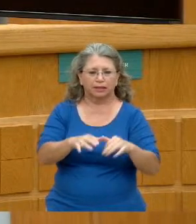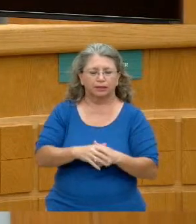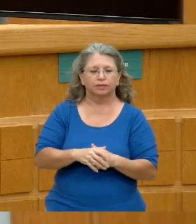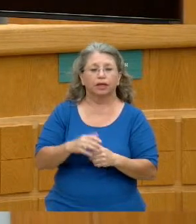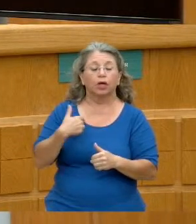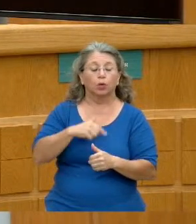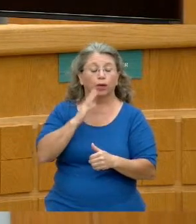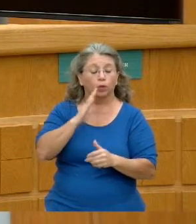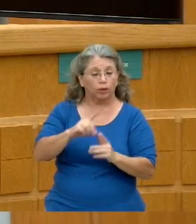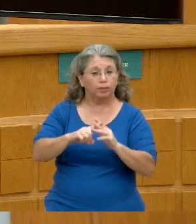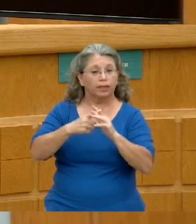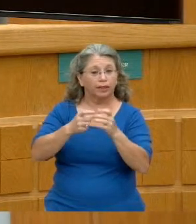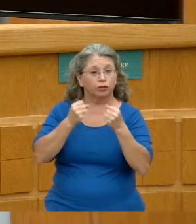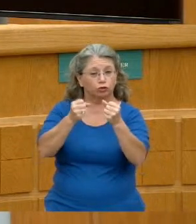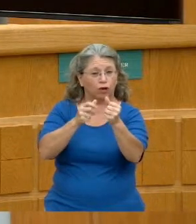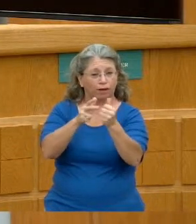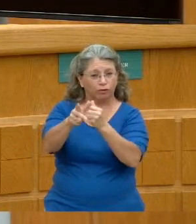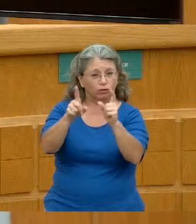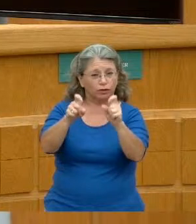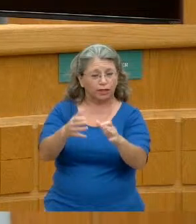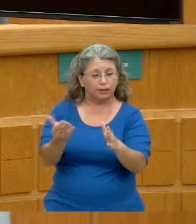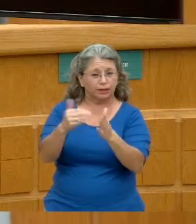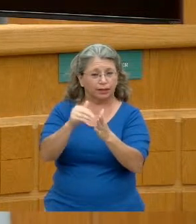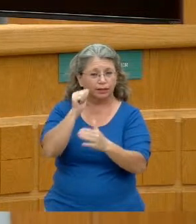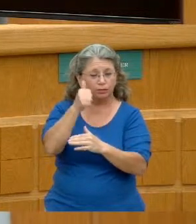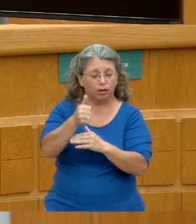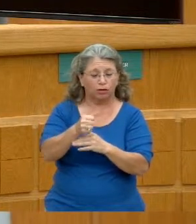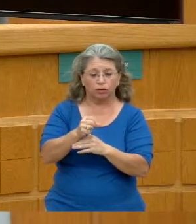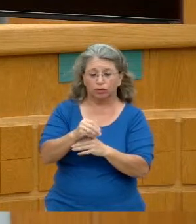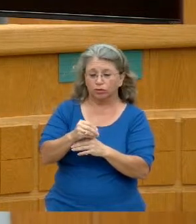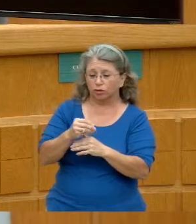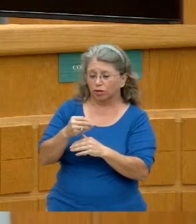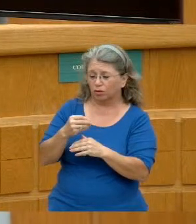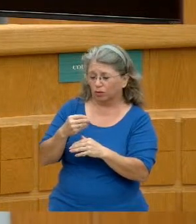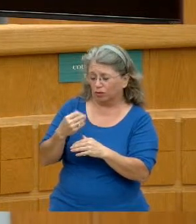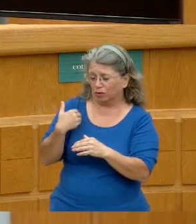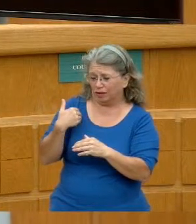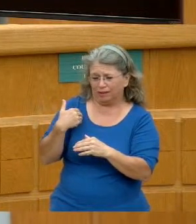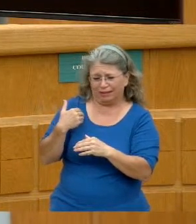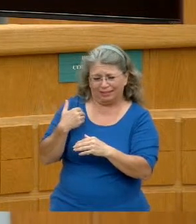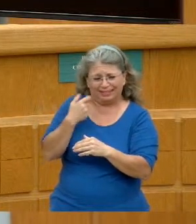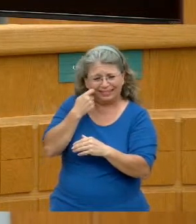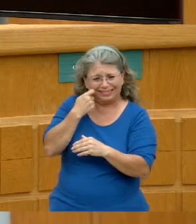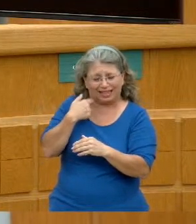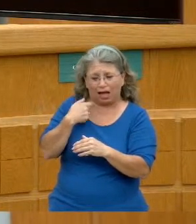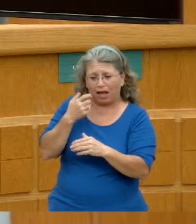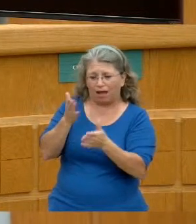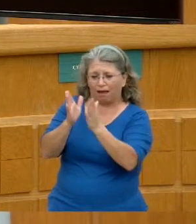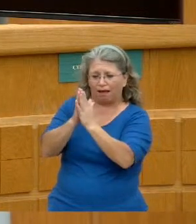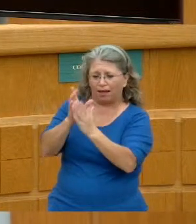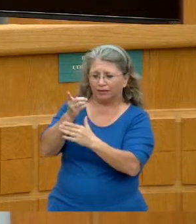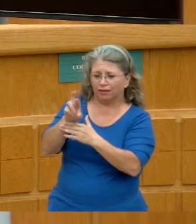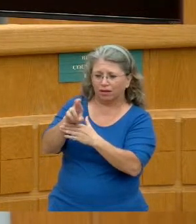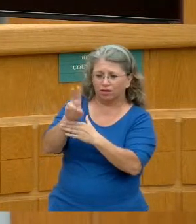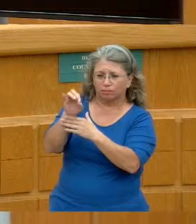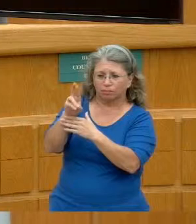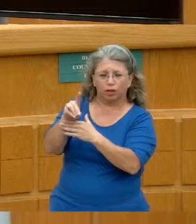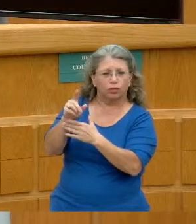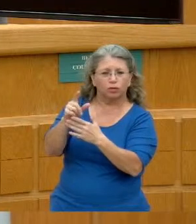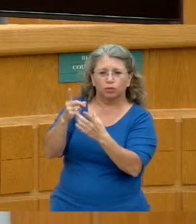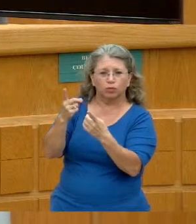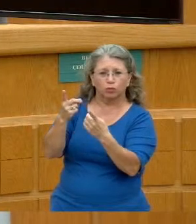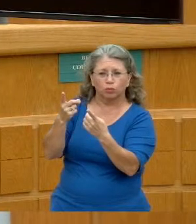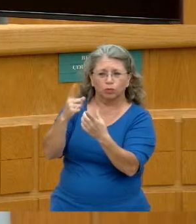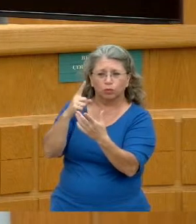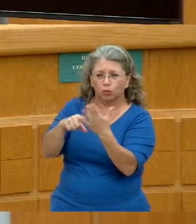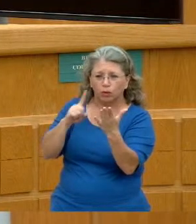tomorrow. And so I asked Dr. Bird earlier, I said, what should we expect? You know, is the number going to be 400, 500